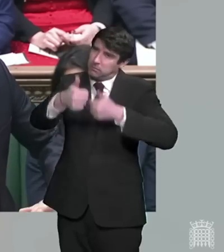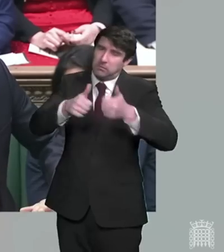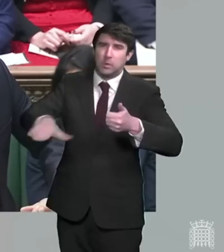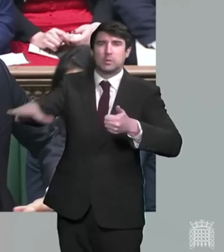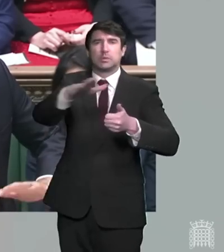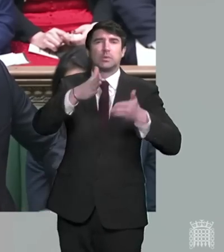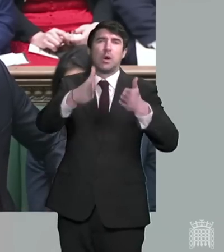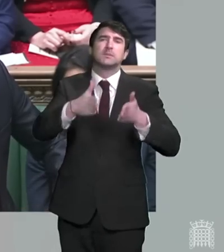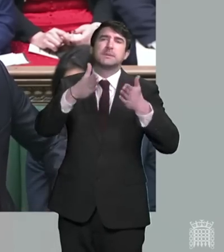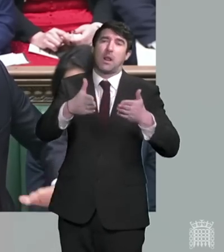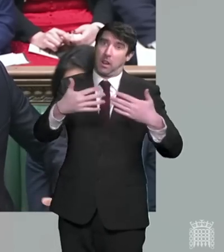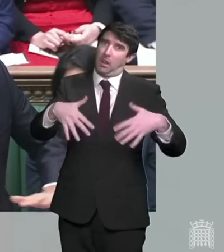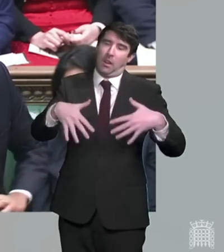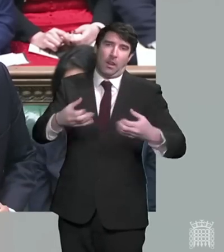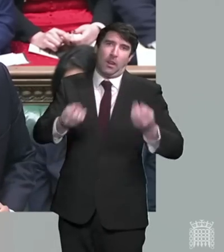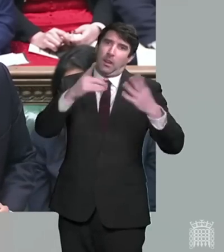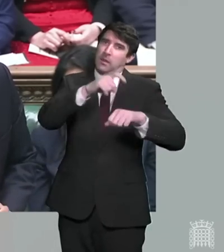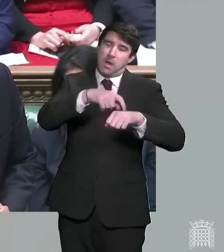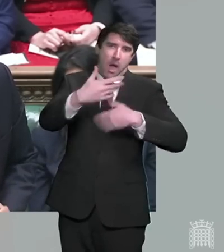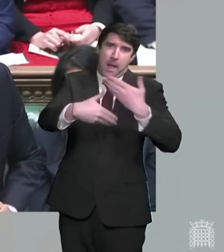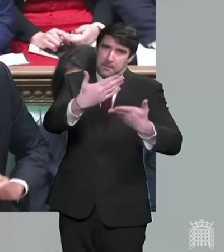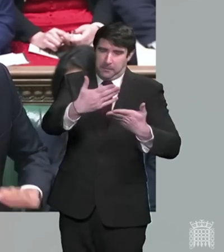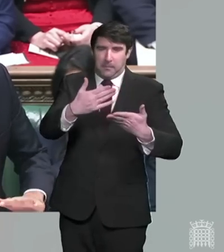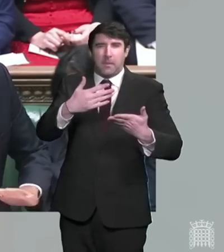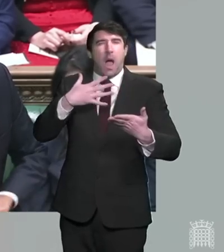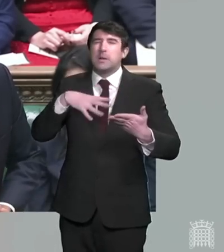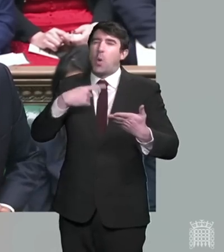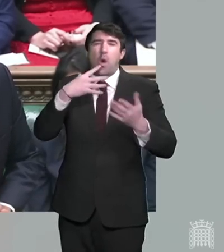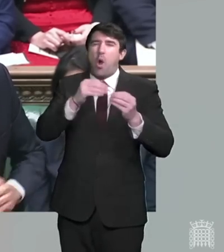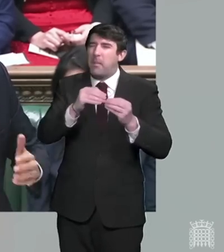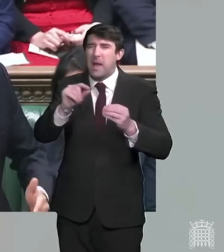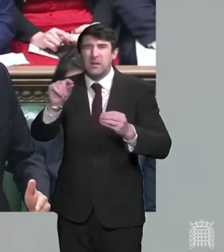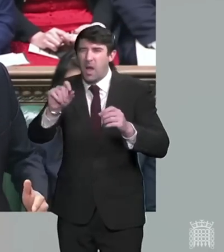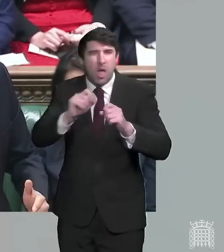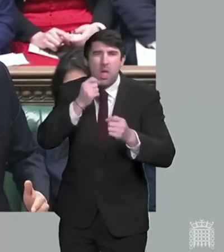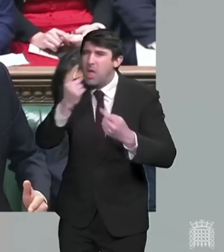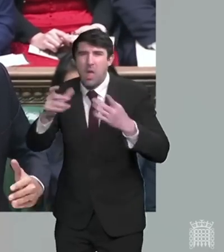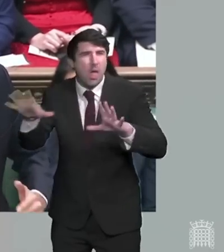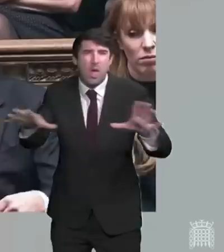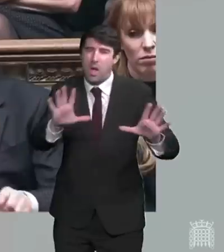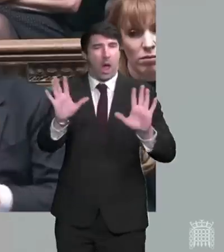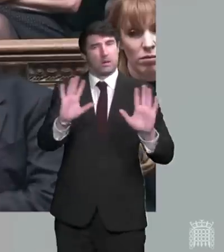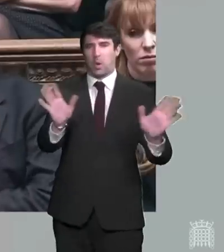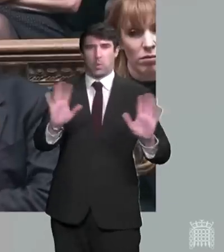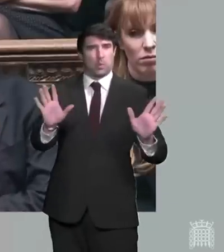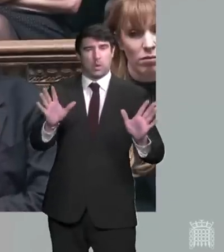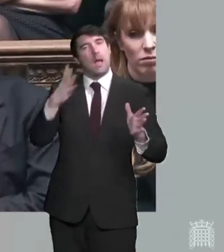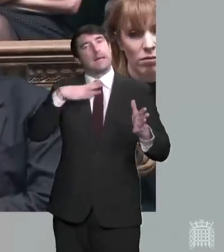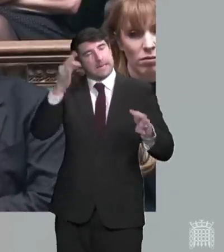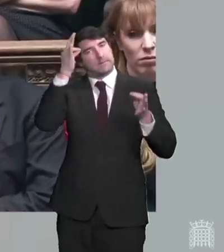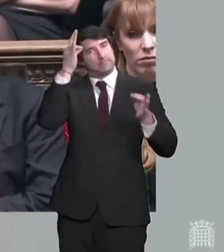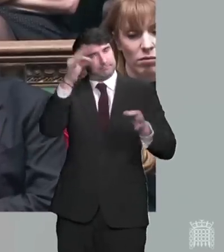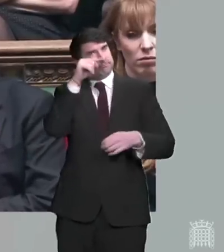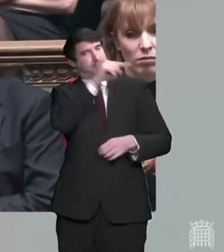now, rather than comment on piecemeal bits of information, I'm sure the honourable gentleman will agree with me the right way for these things to be looked at is the